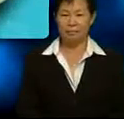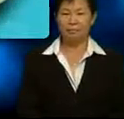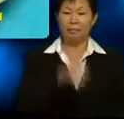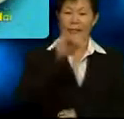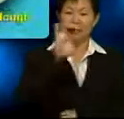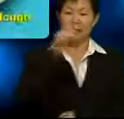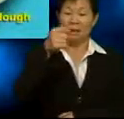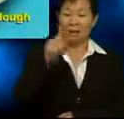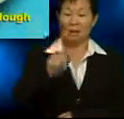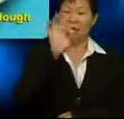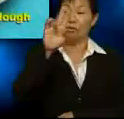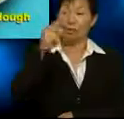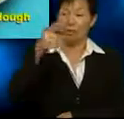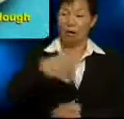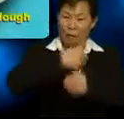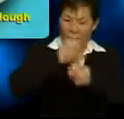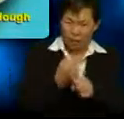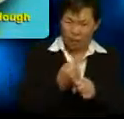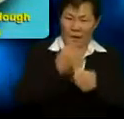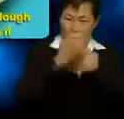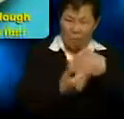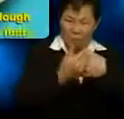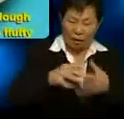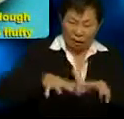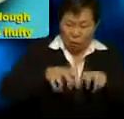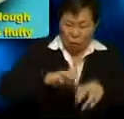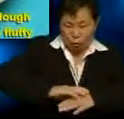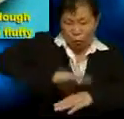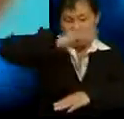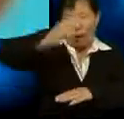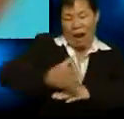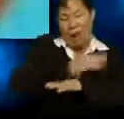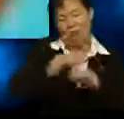Yeast, like fungi, makes bread dough rise and the bread becomes fluffy.